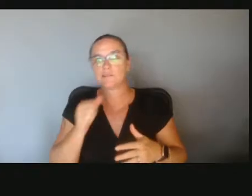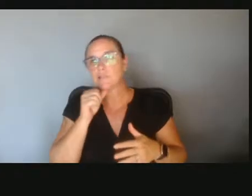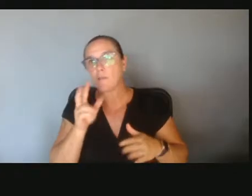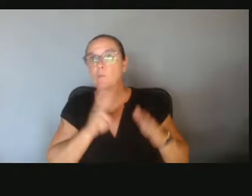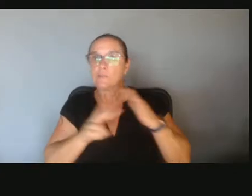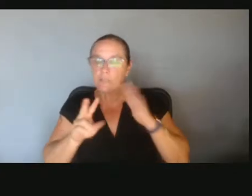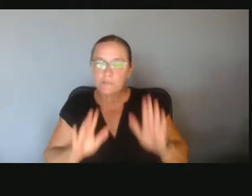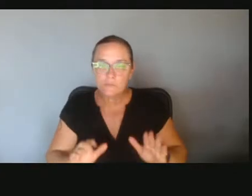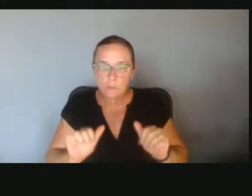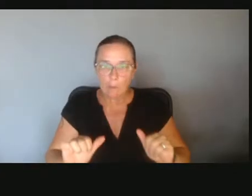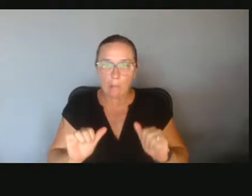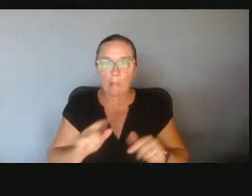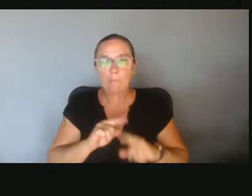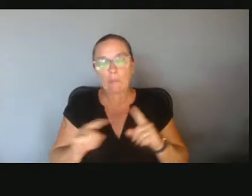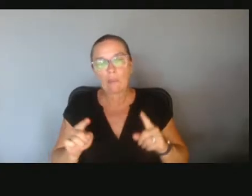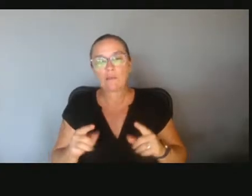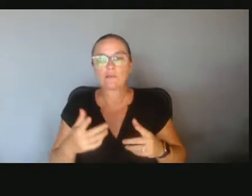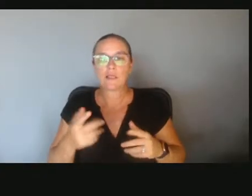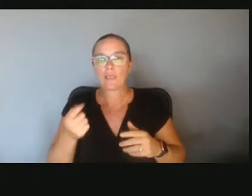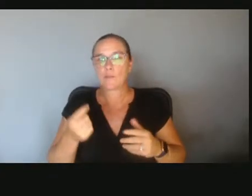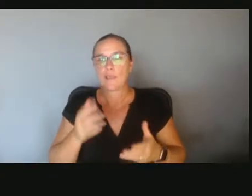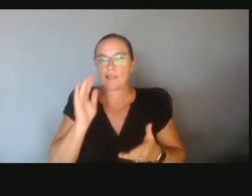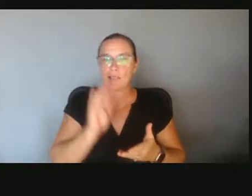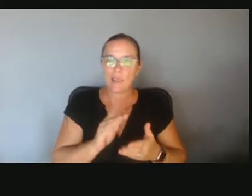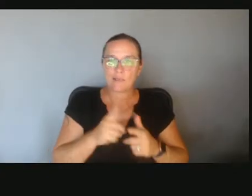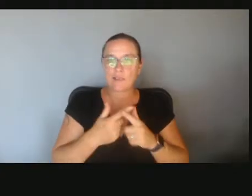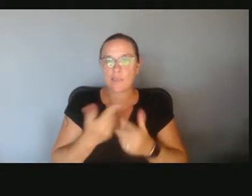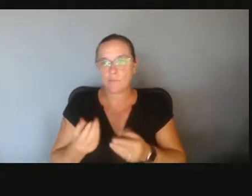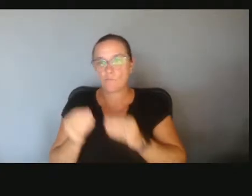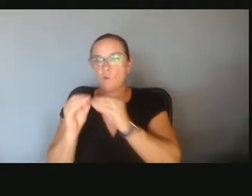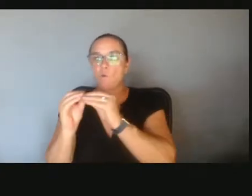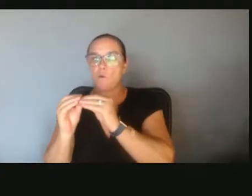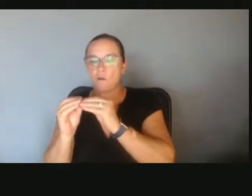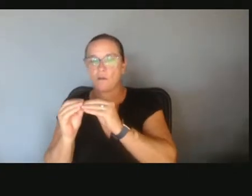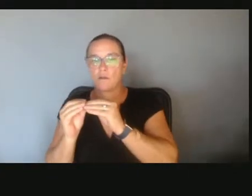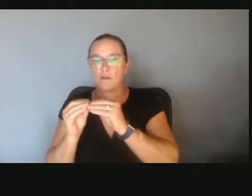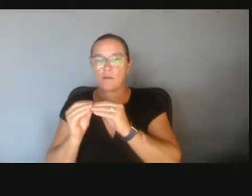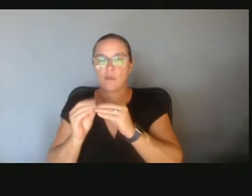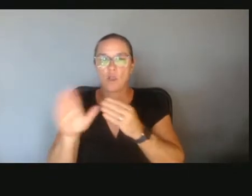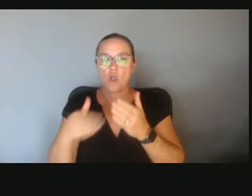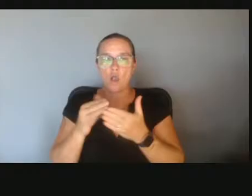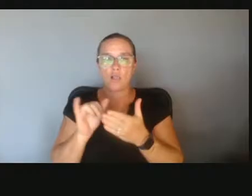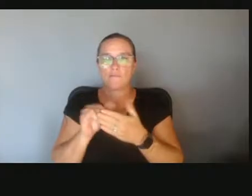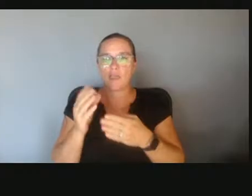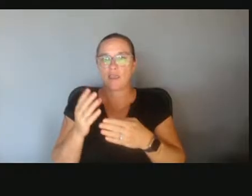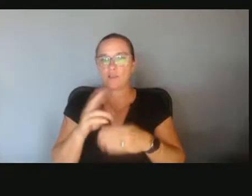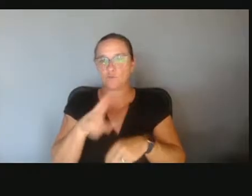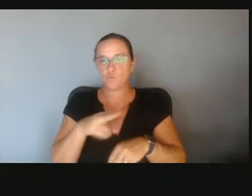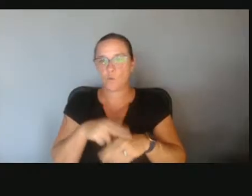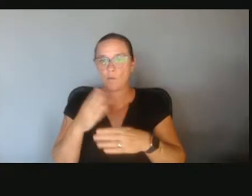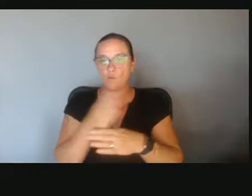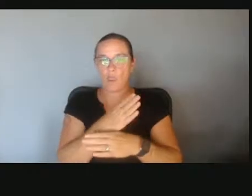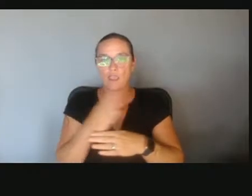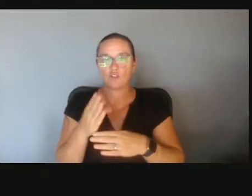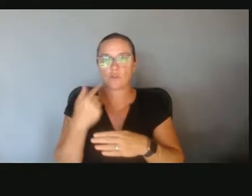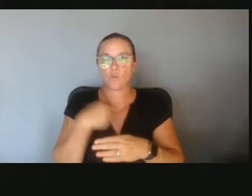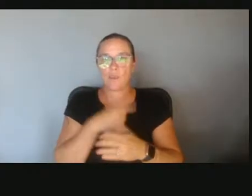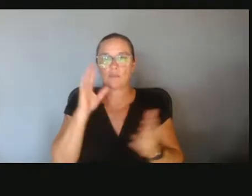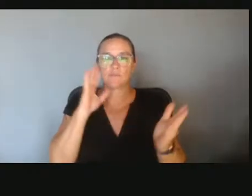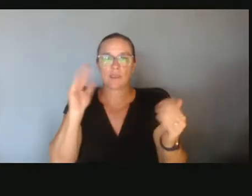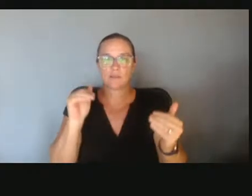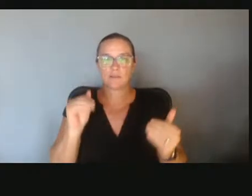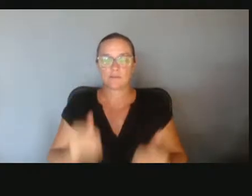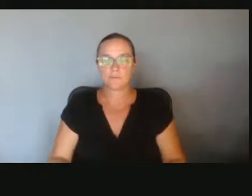in pulses. And so you have a little bit slower, a little bit faster. That's all within a range of normal that we expect.